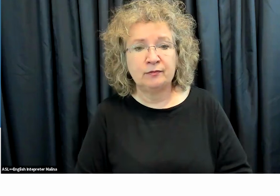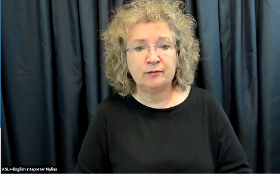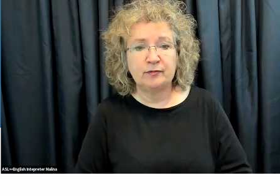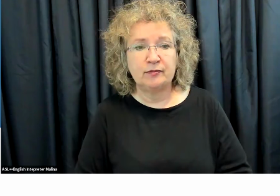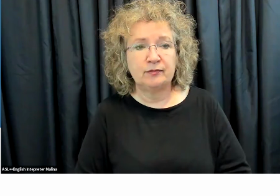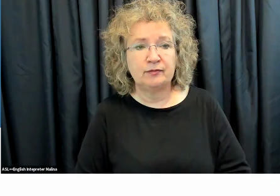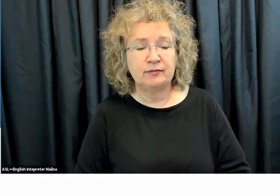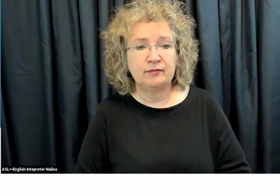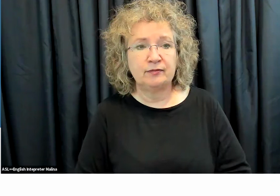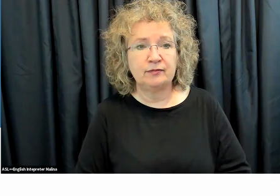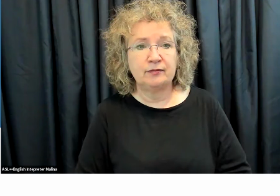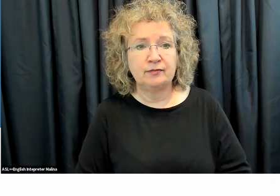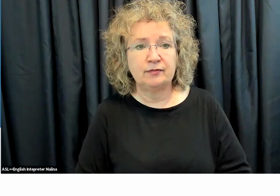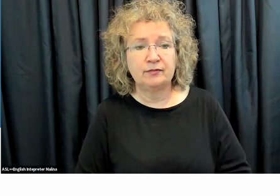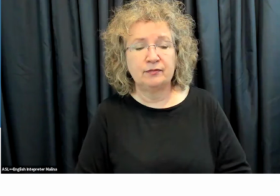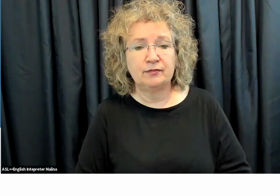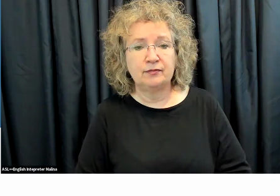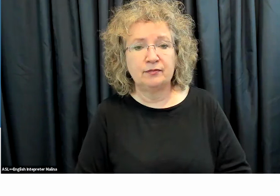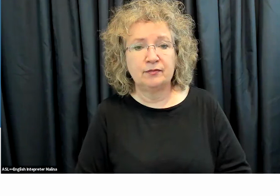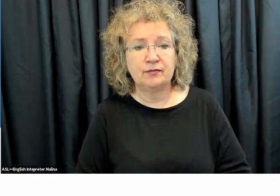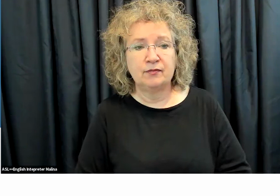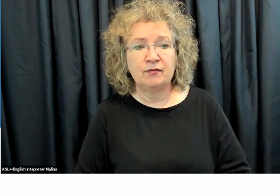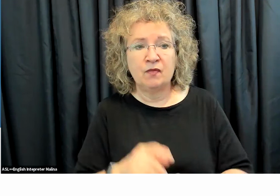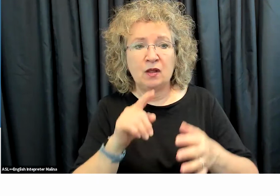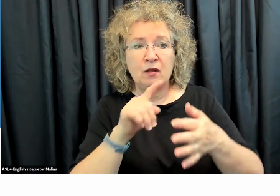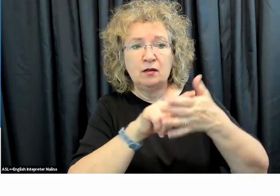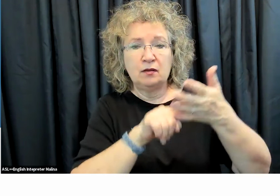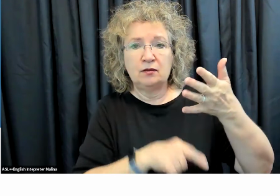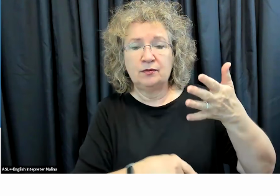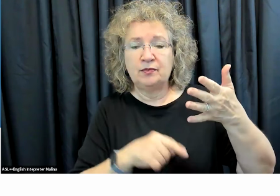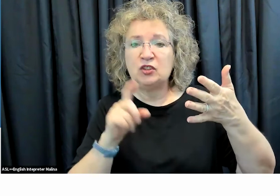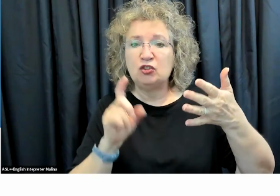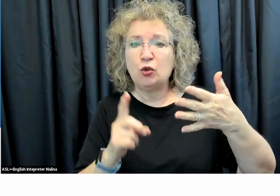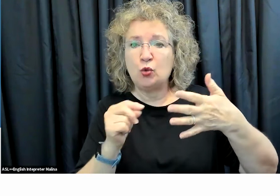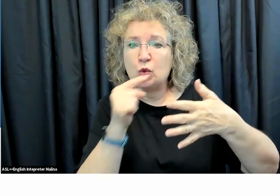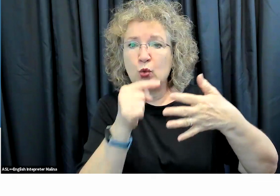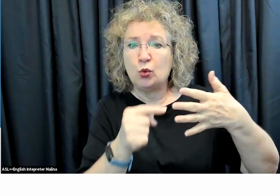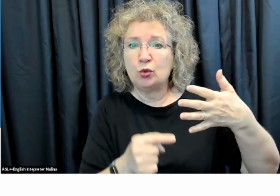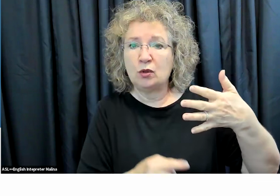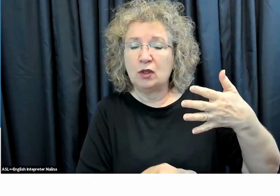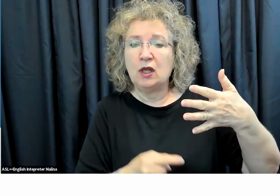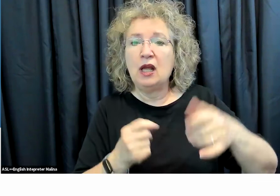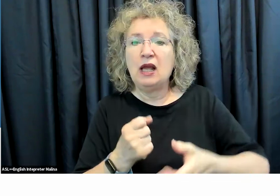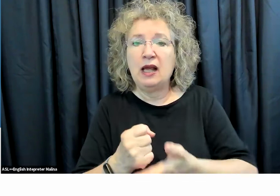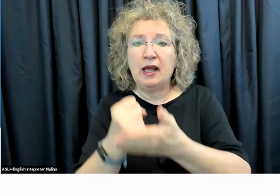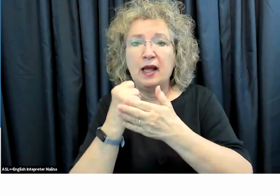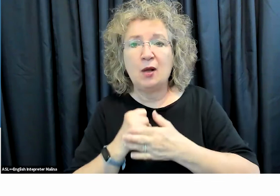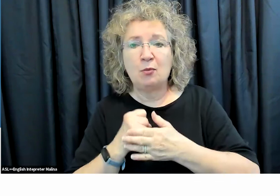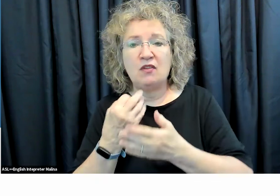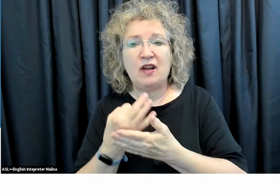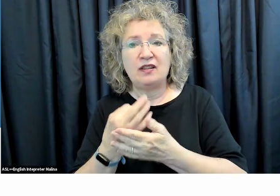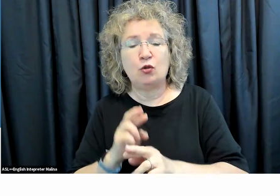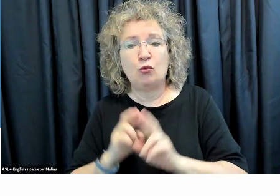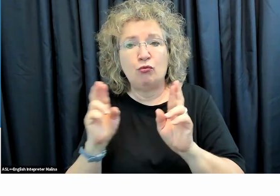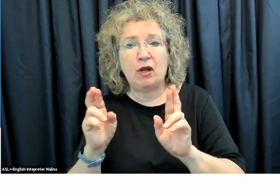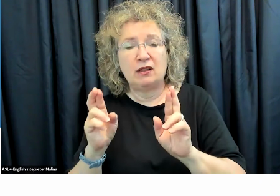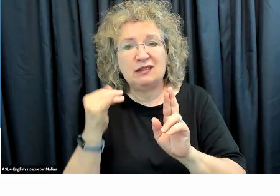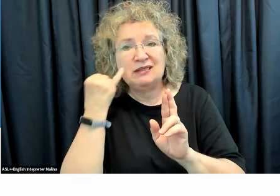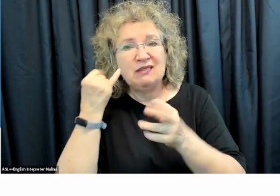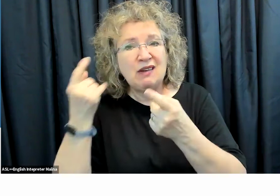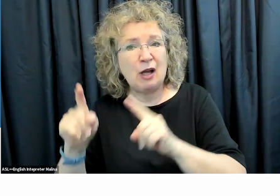So there are a few key steps to take to be more financially prepared to disaster. And I'm going to